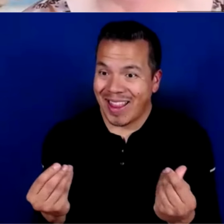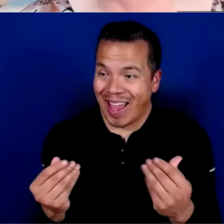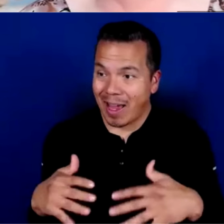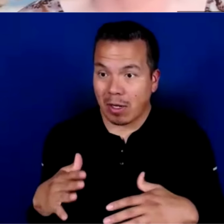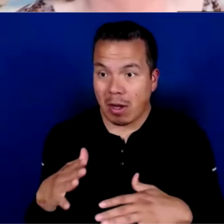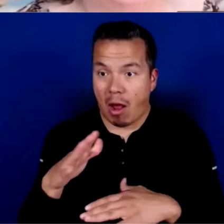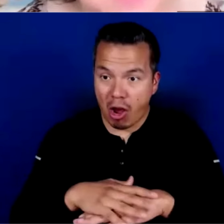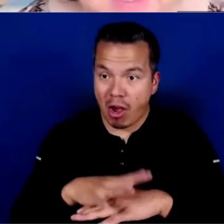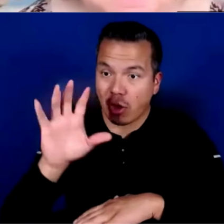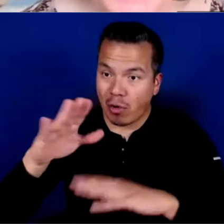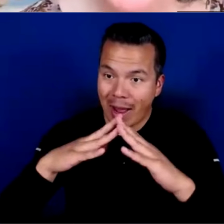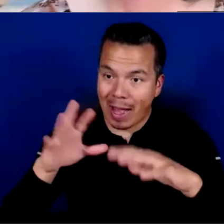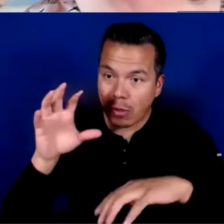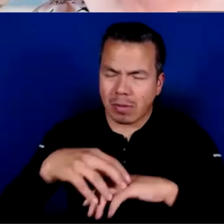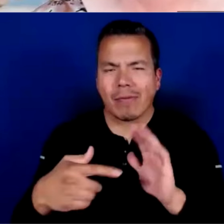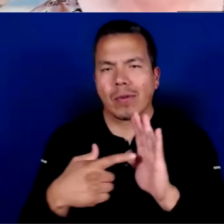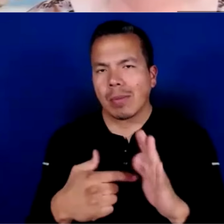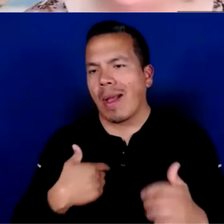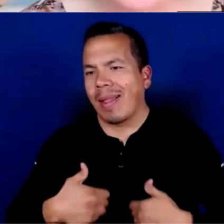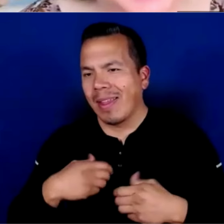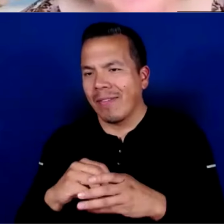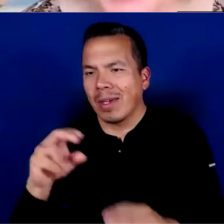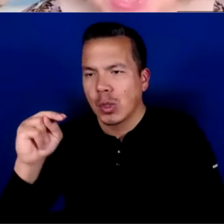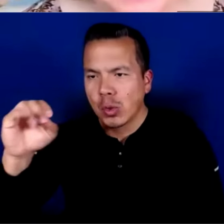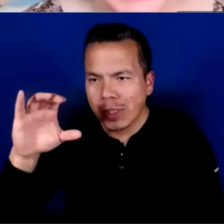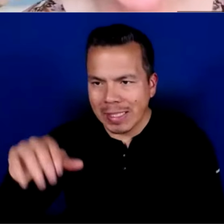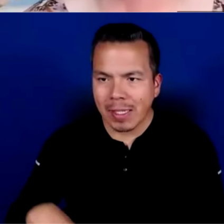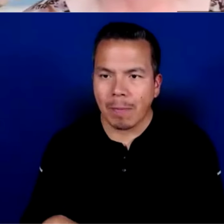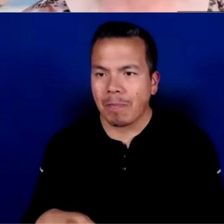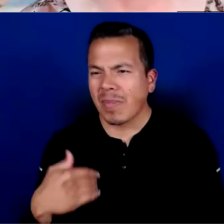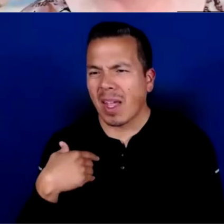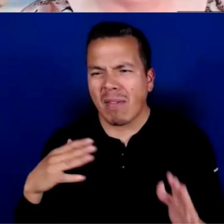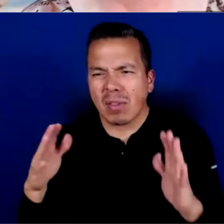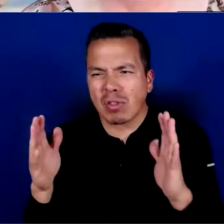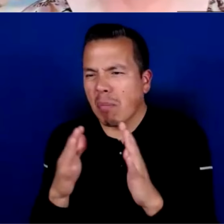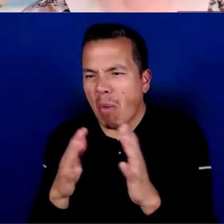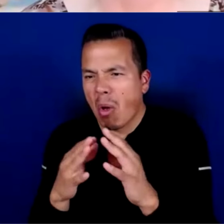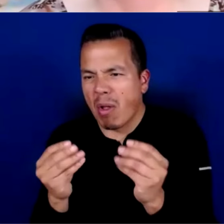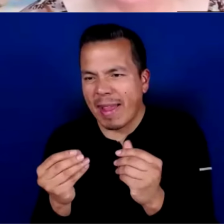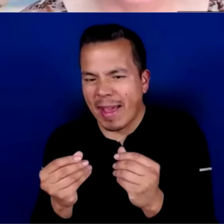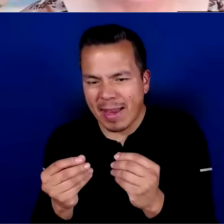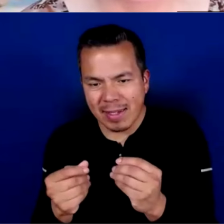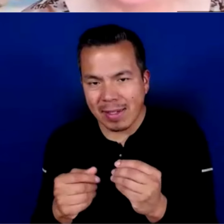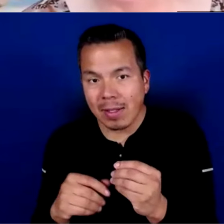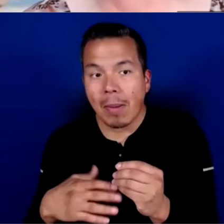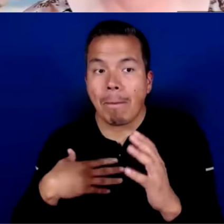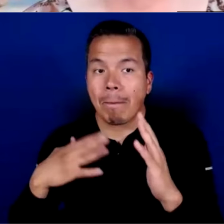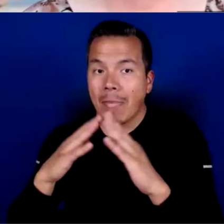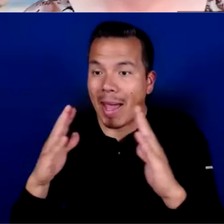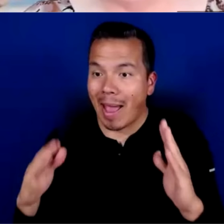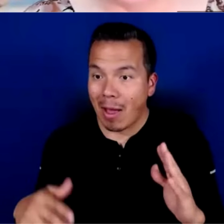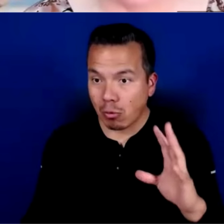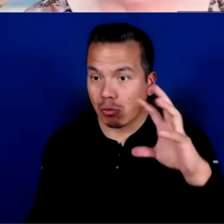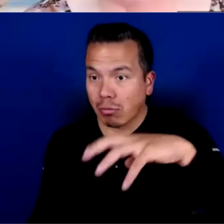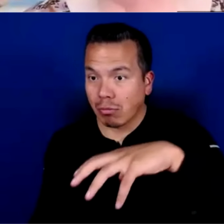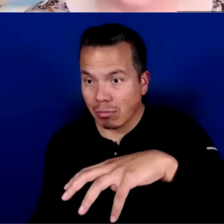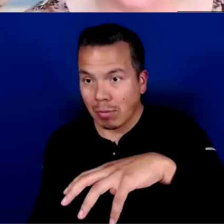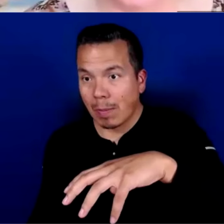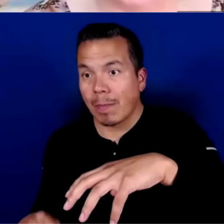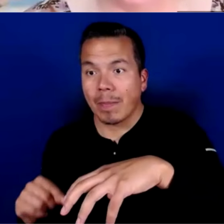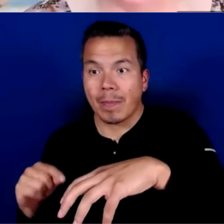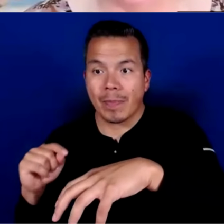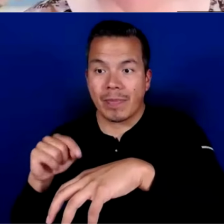count. So I live in the city. I got a little teeny tiny plot of land, but my house and the land that it's on do not count